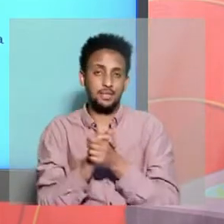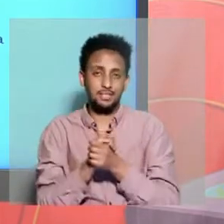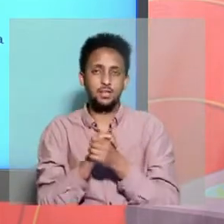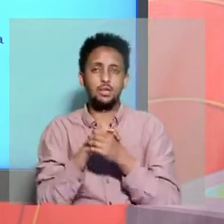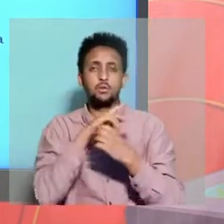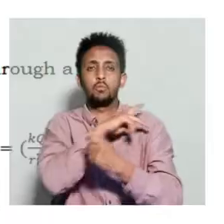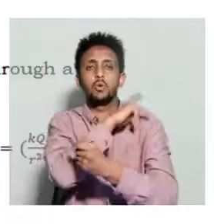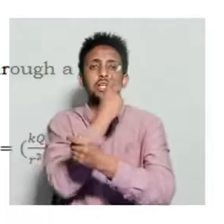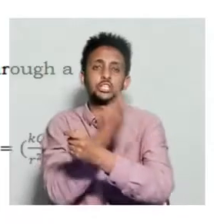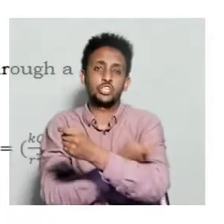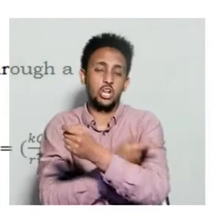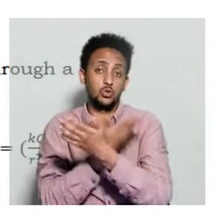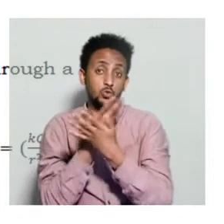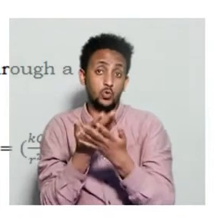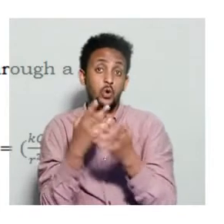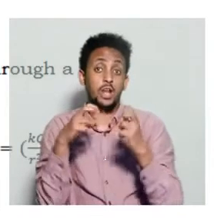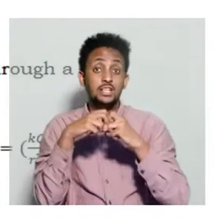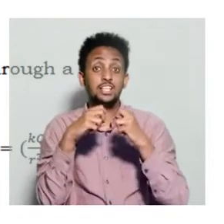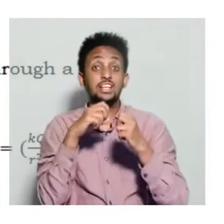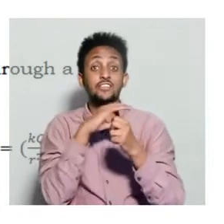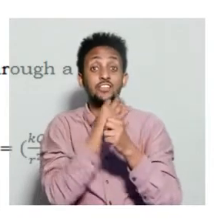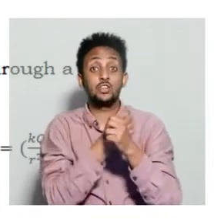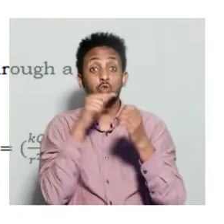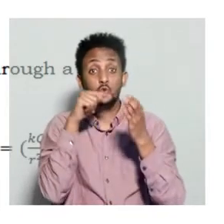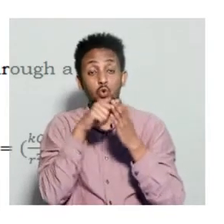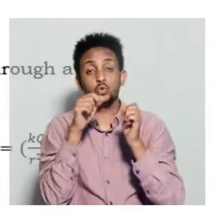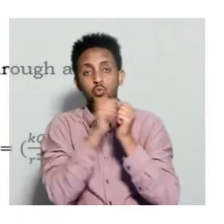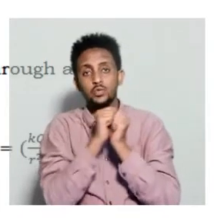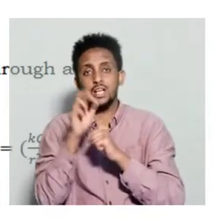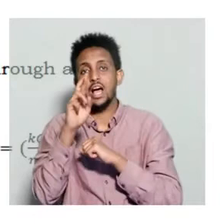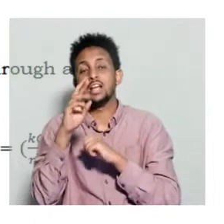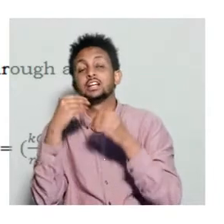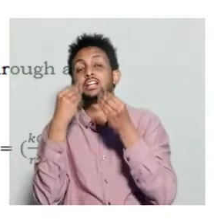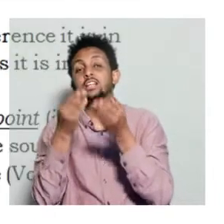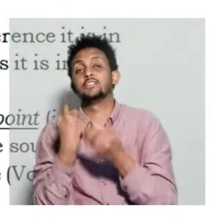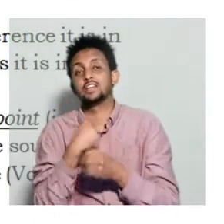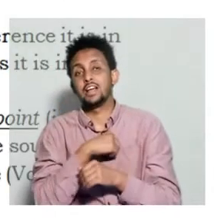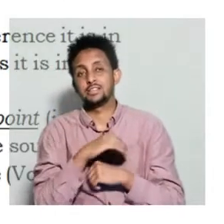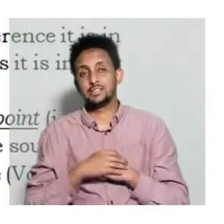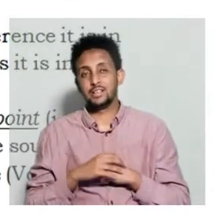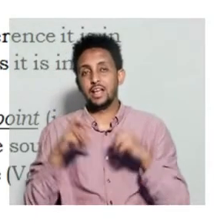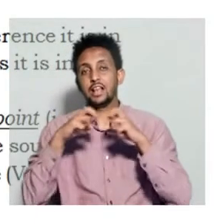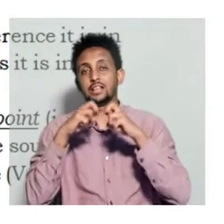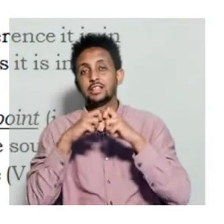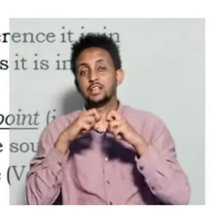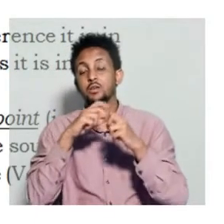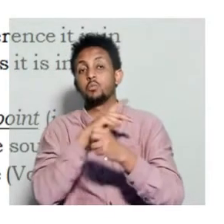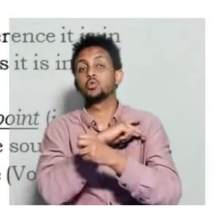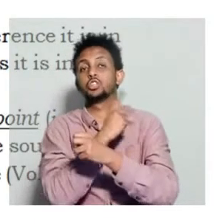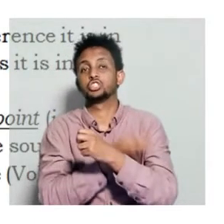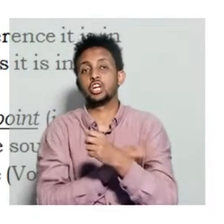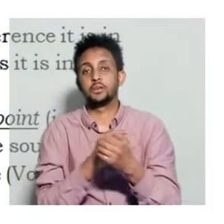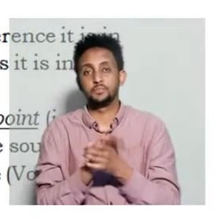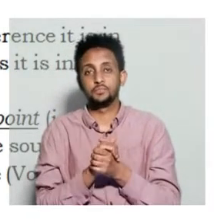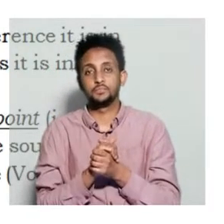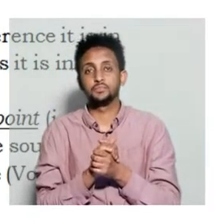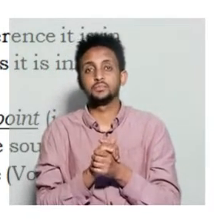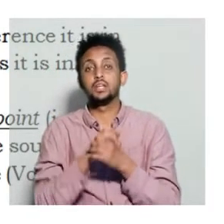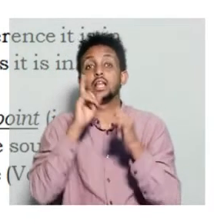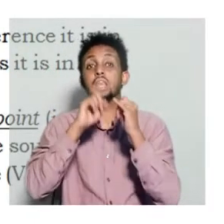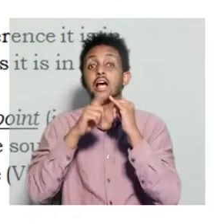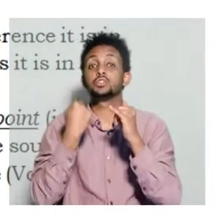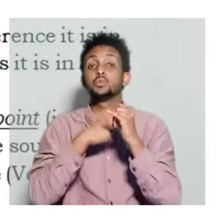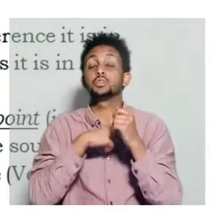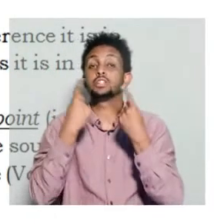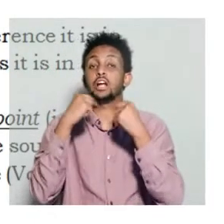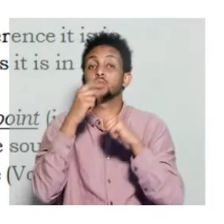the potential. So electric field dots with R can be given as electric potential. And at last, let's